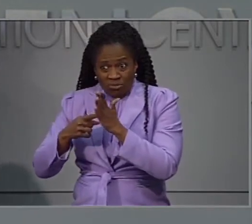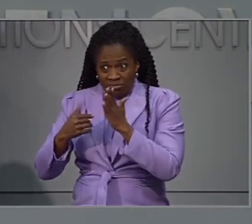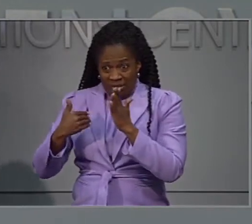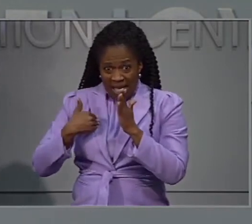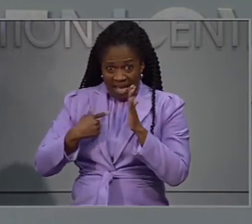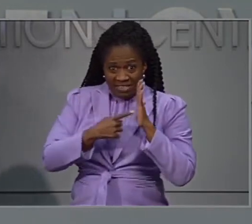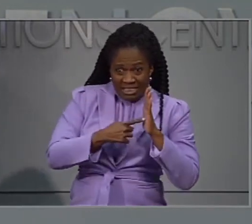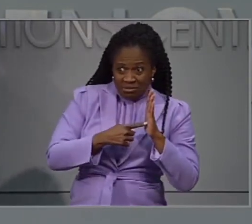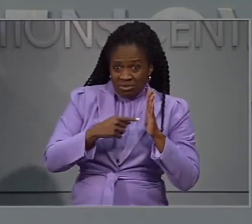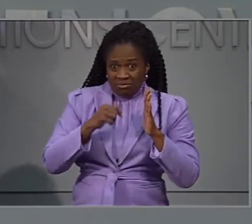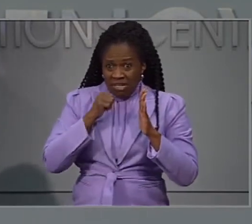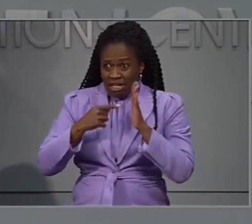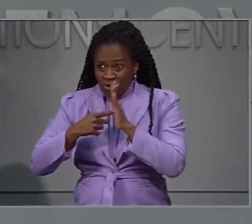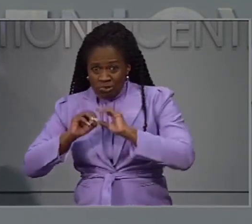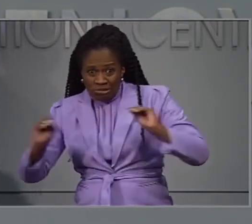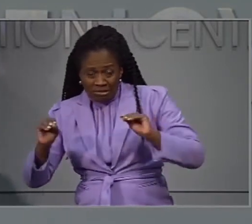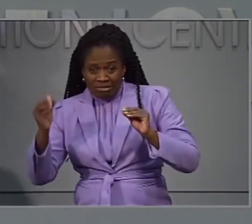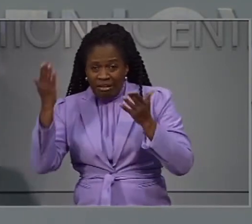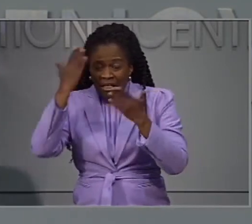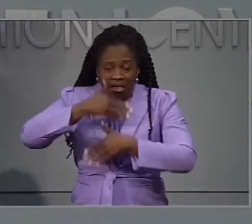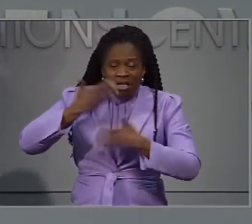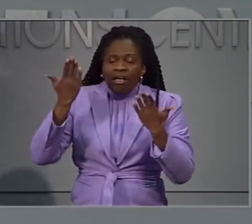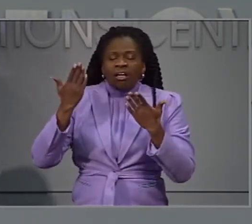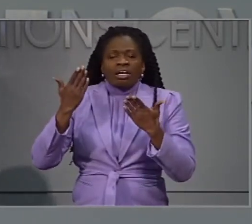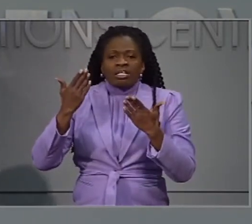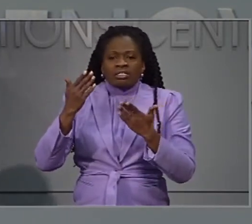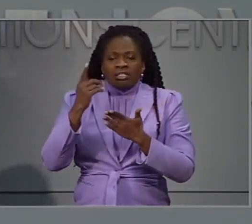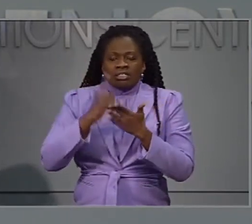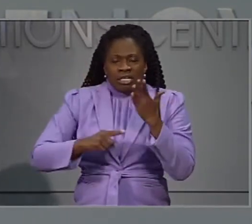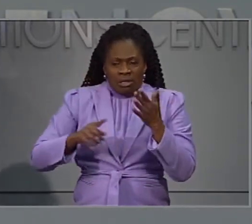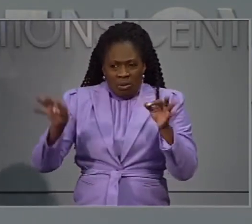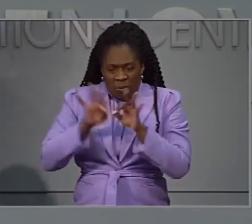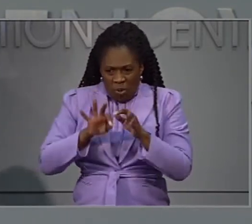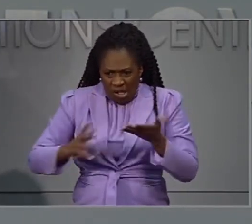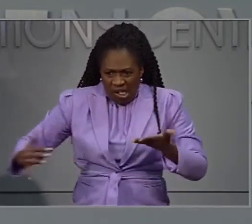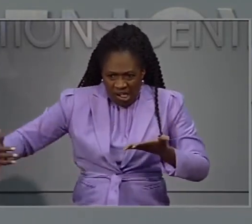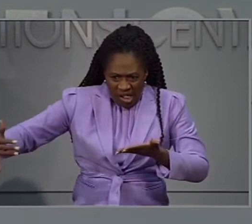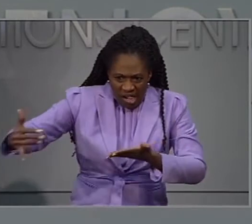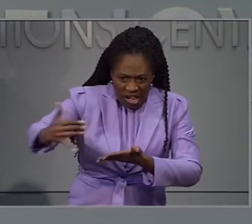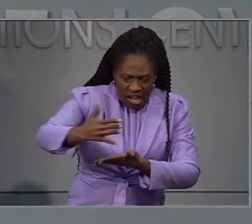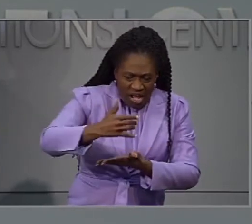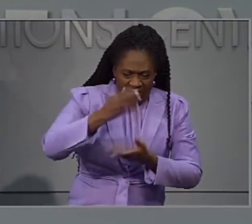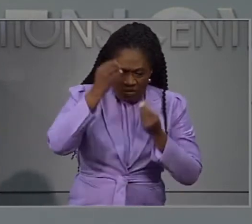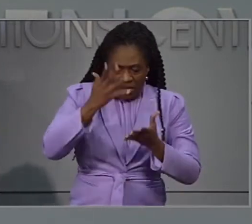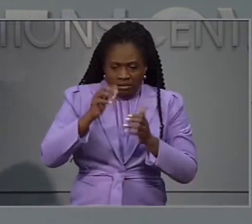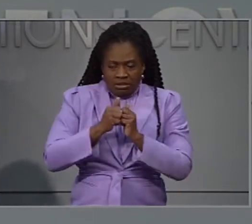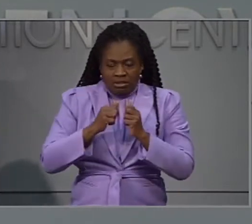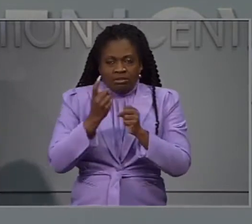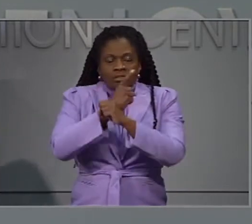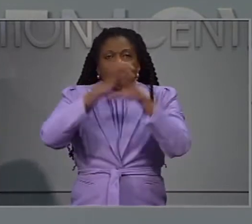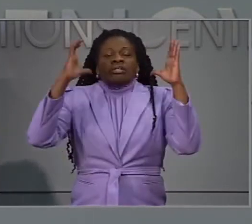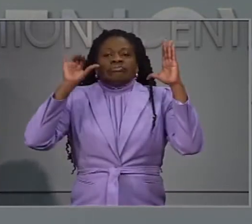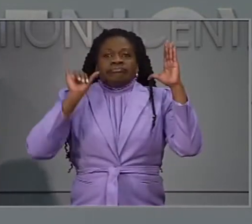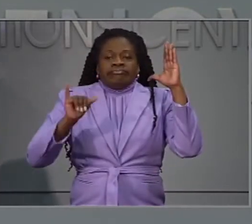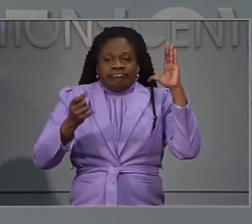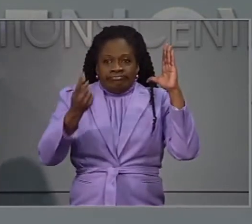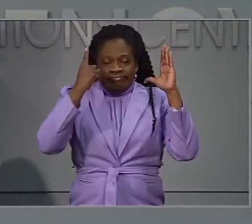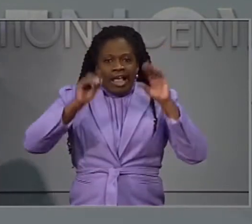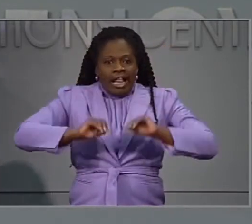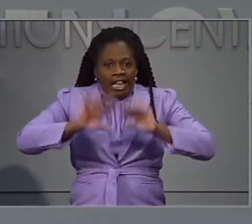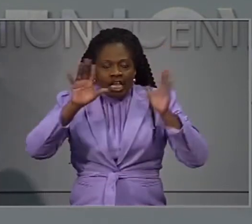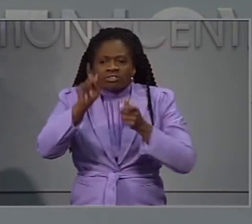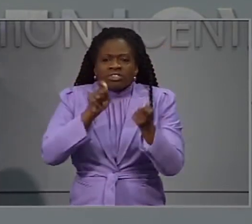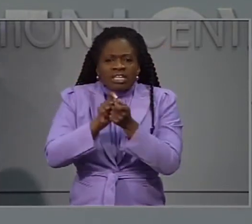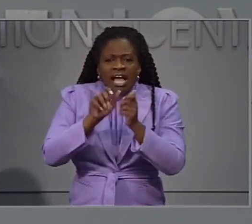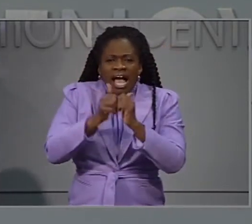they not? All of this information is important to bring together in a coordinated way so we get a good picture of understanding how has